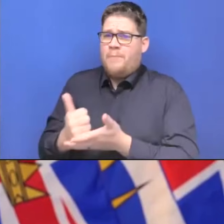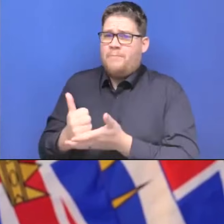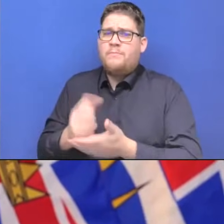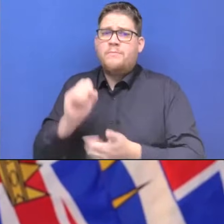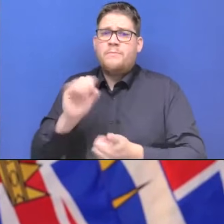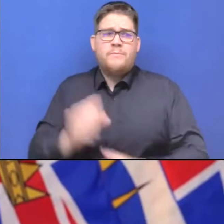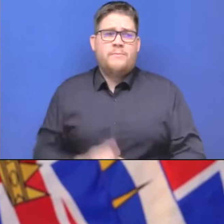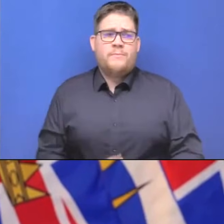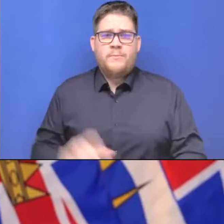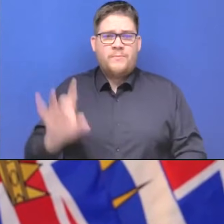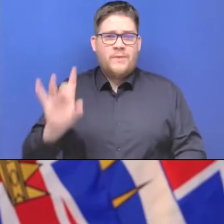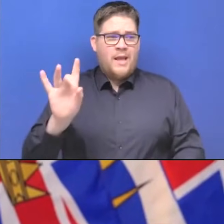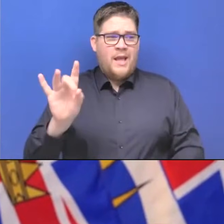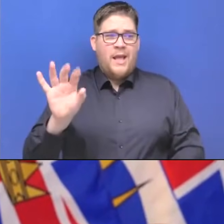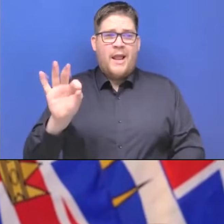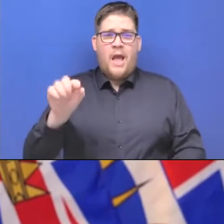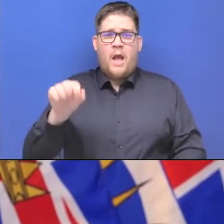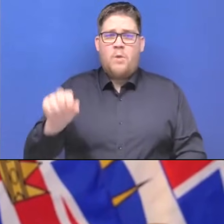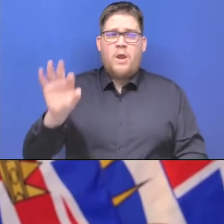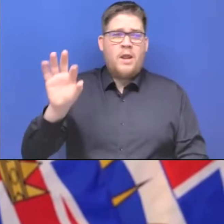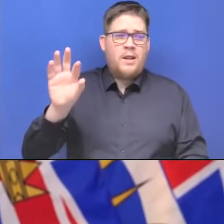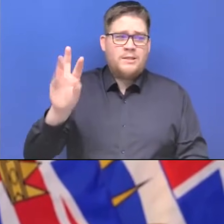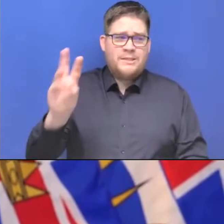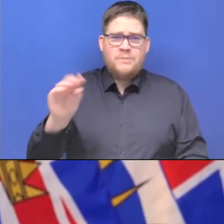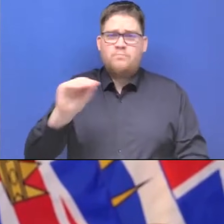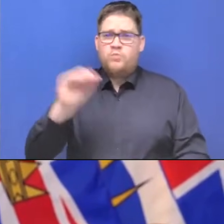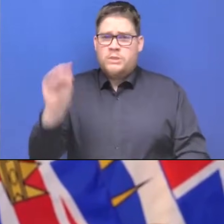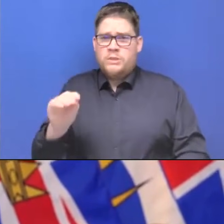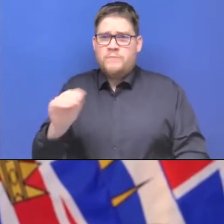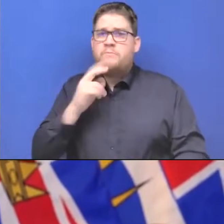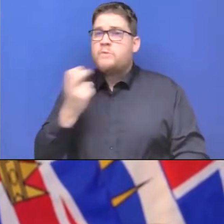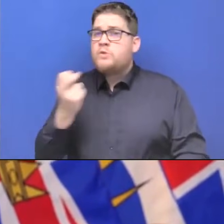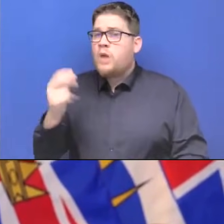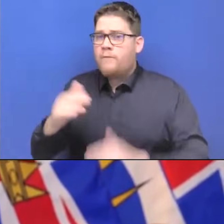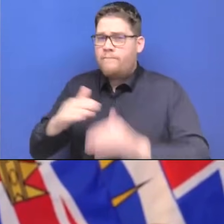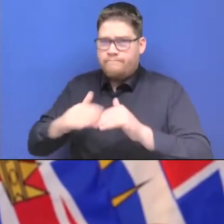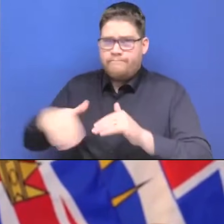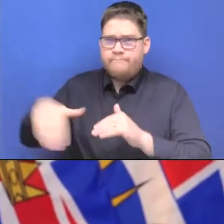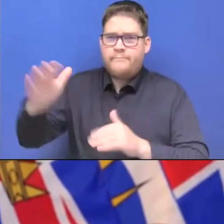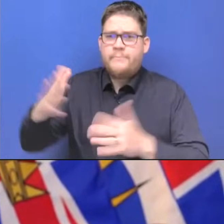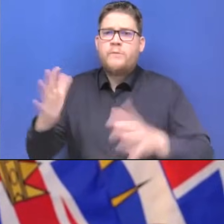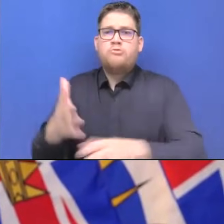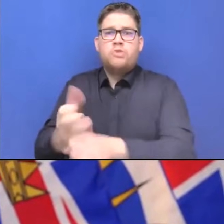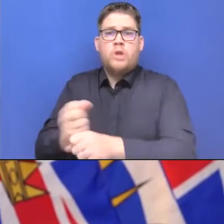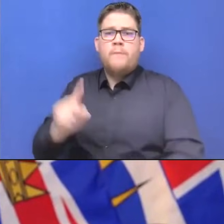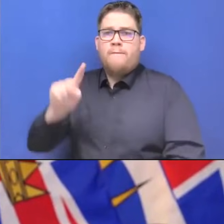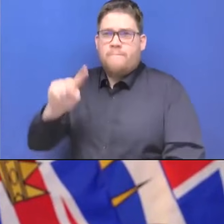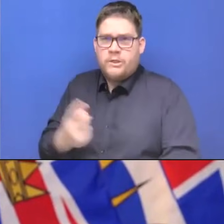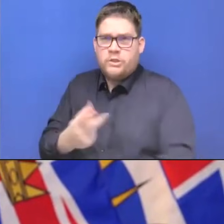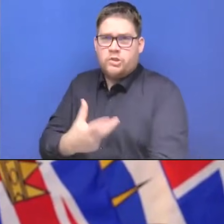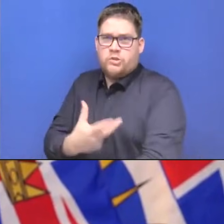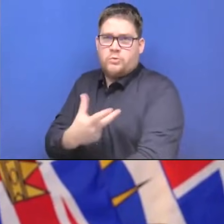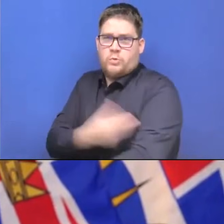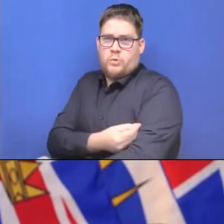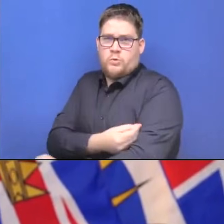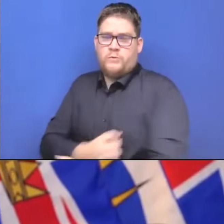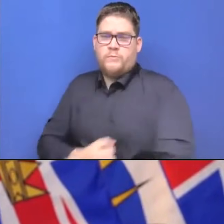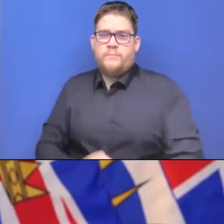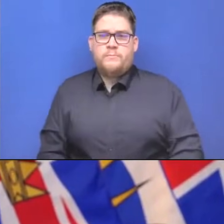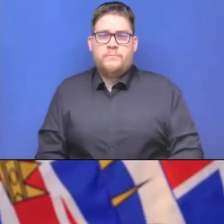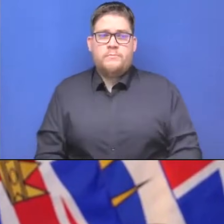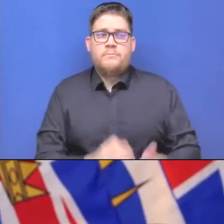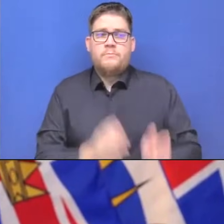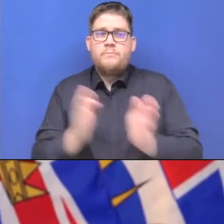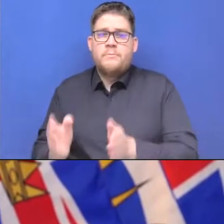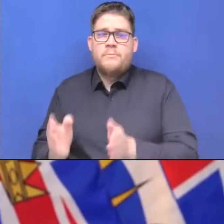eligible people 12 and older in BC have received their first dose of COVID-19 vaccine, and